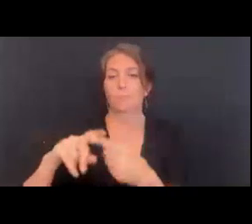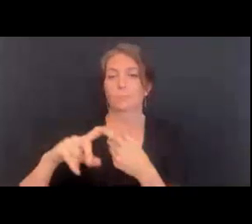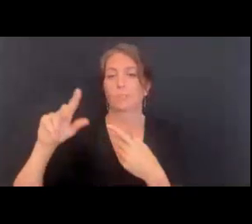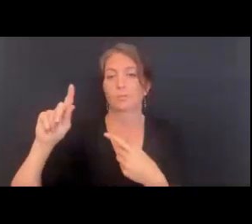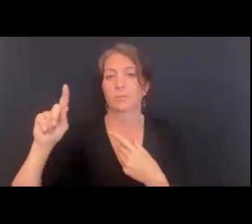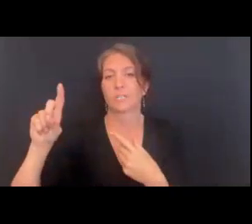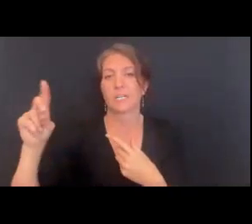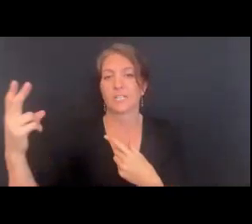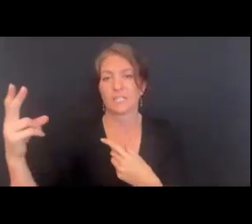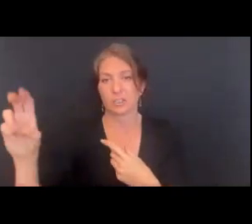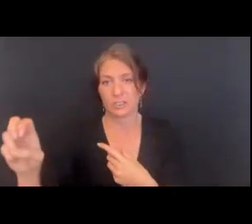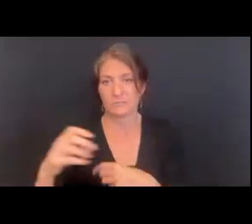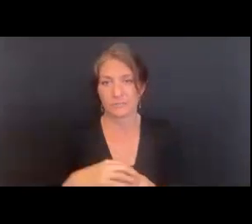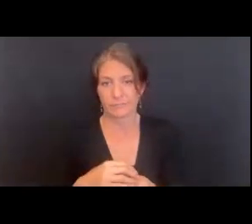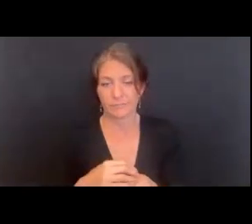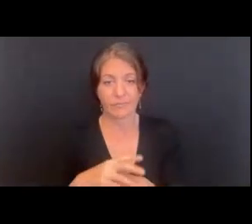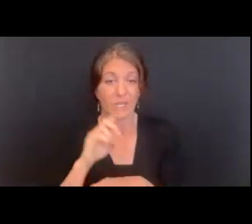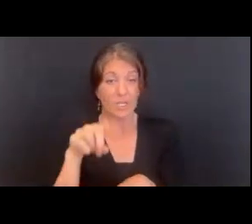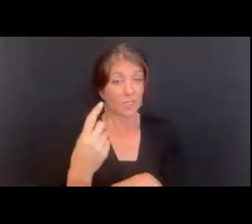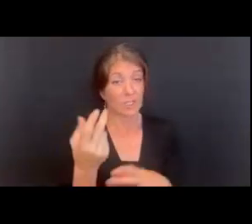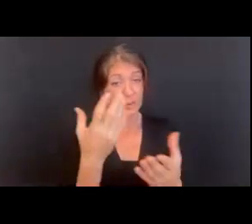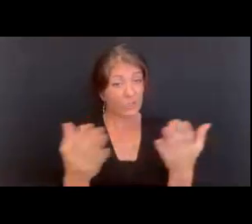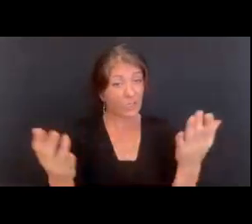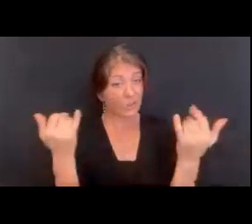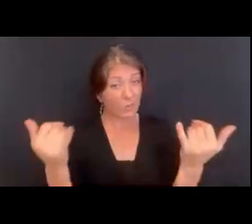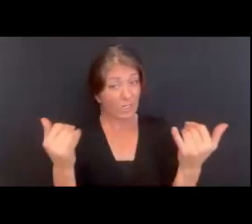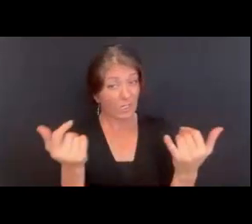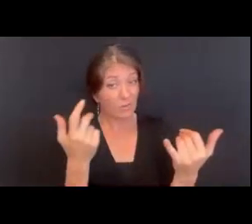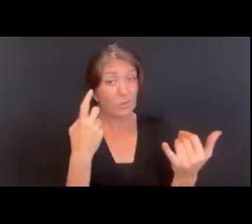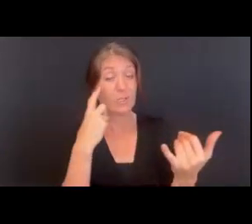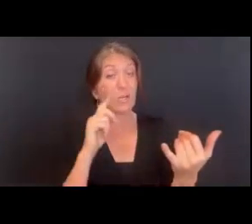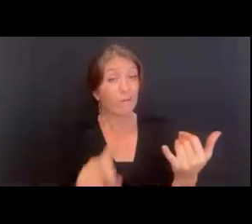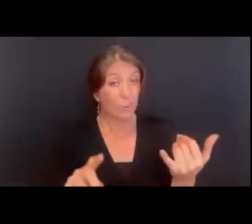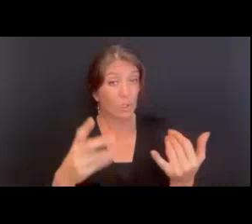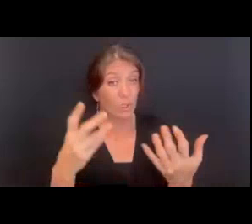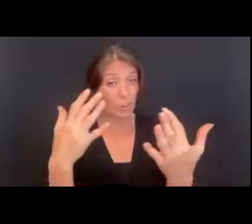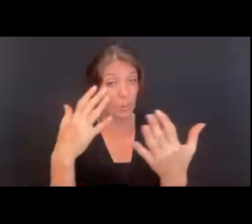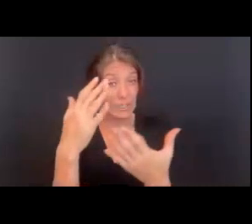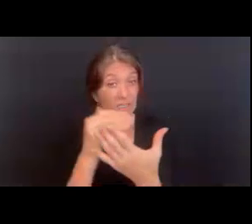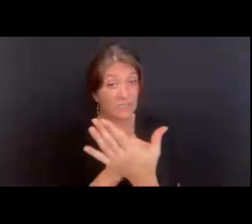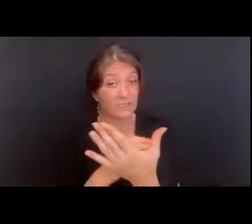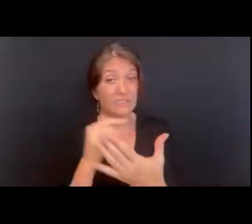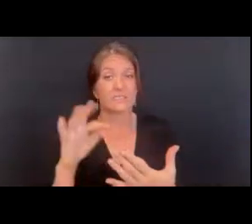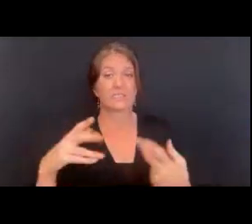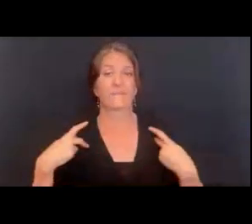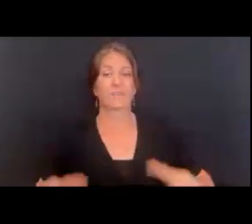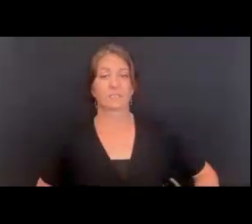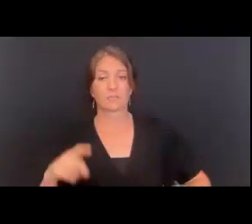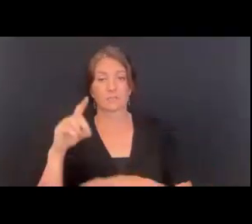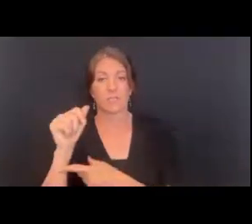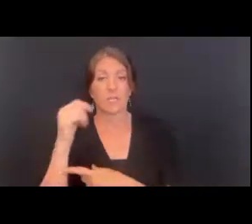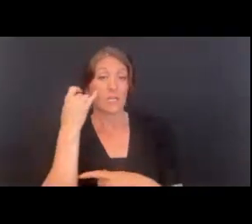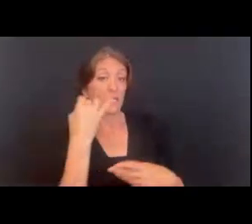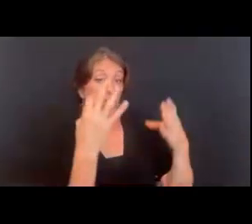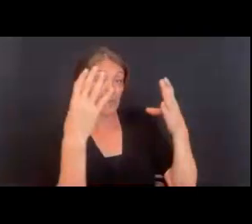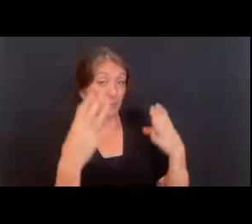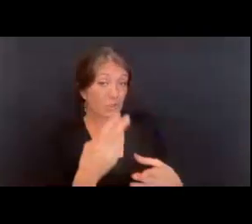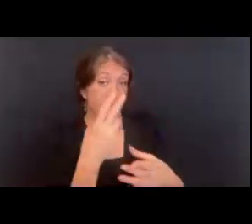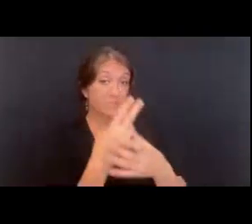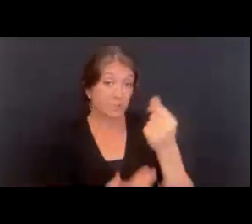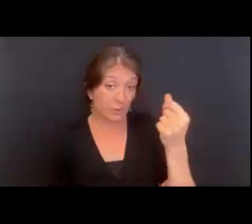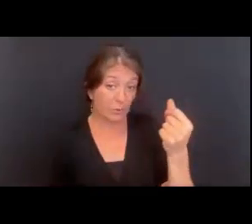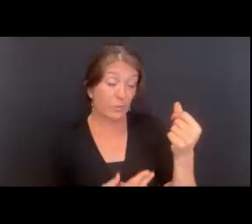that we have a wait list is the physical disability waiver. If the person is both program and functionally eligible for the